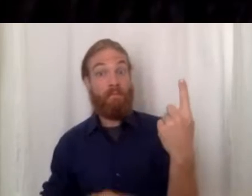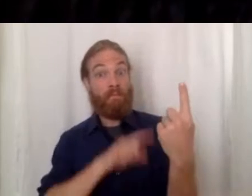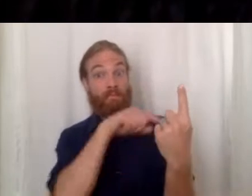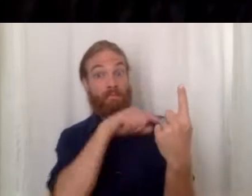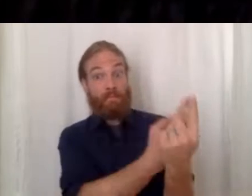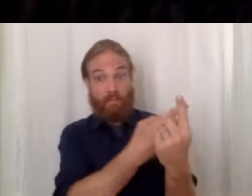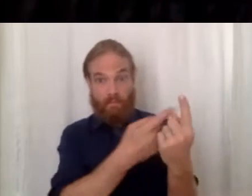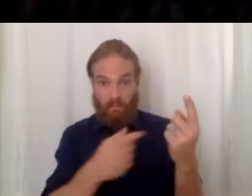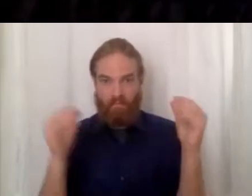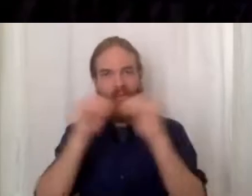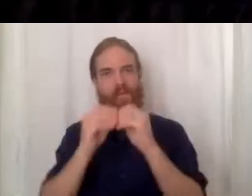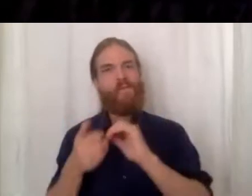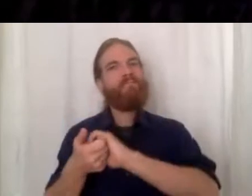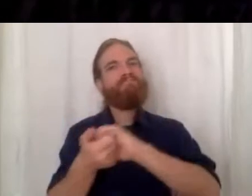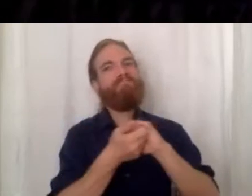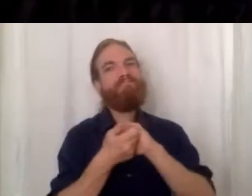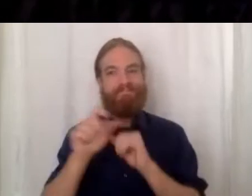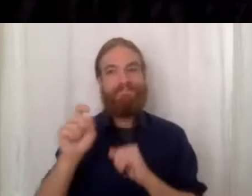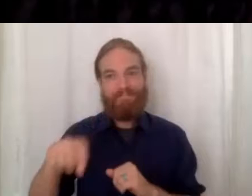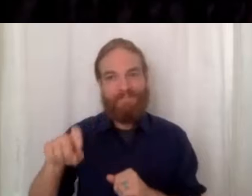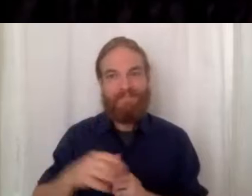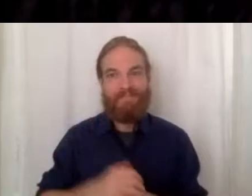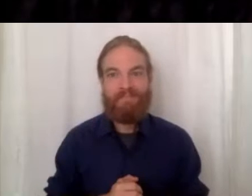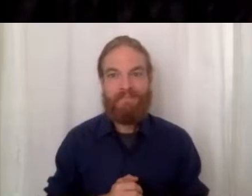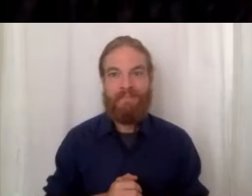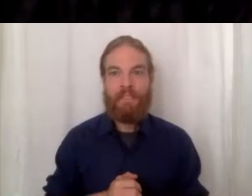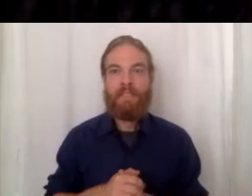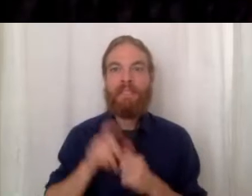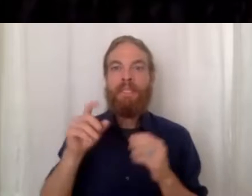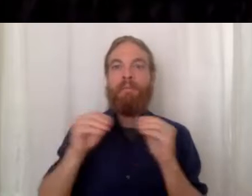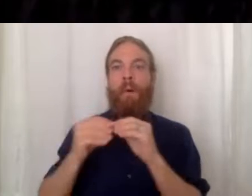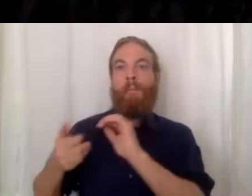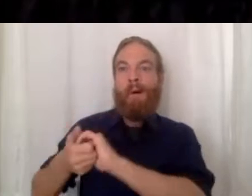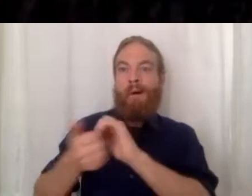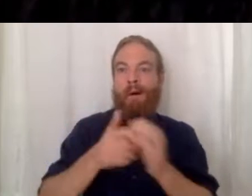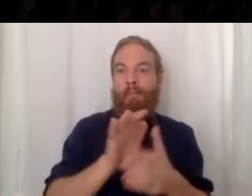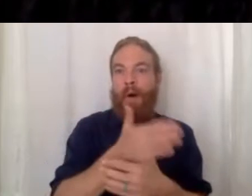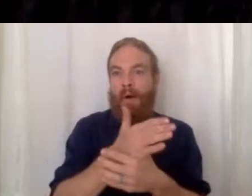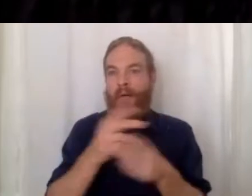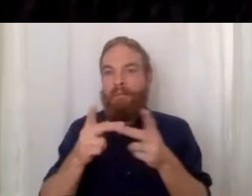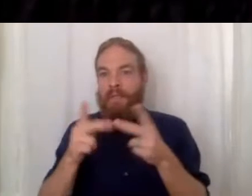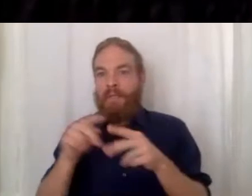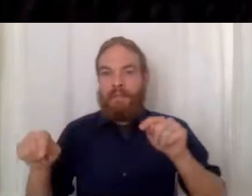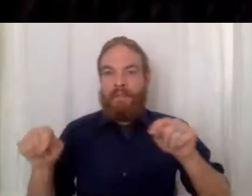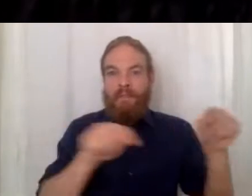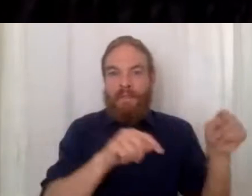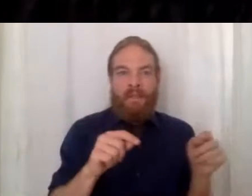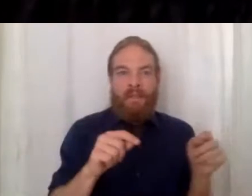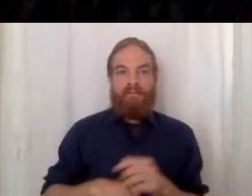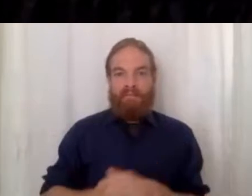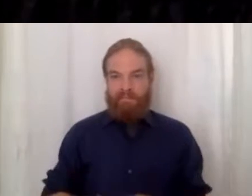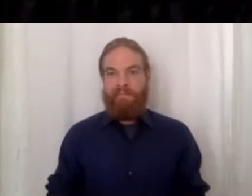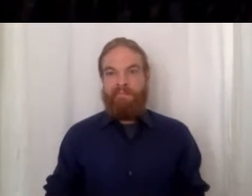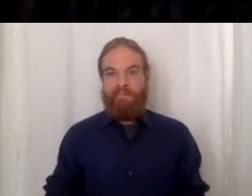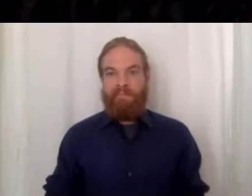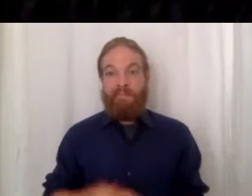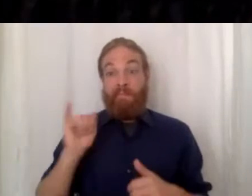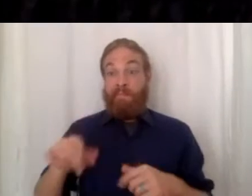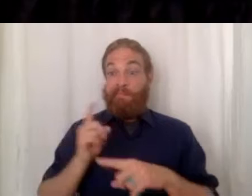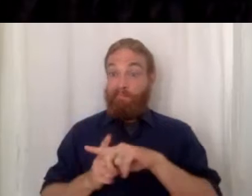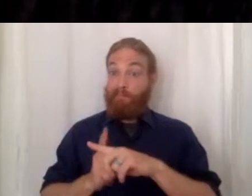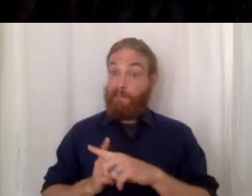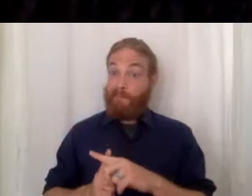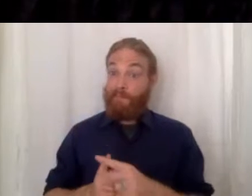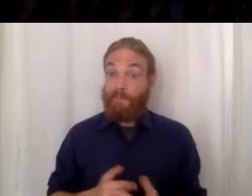share space with some of our partners. And this is what this lease amounts to. We certainly are